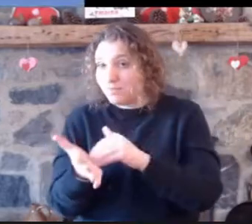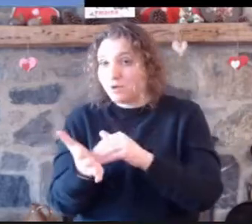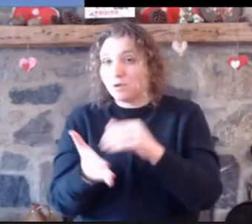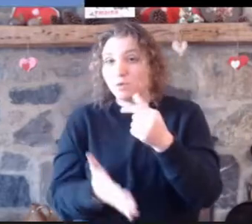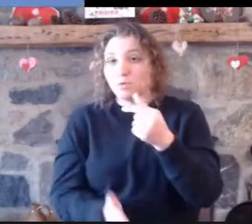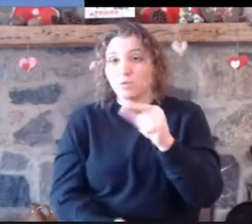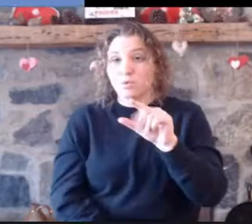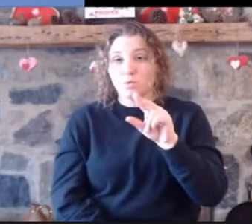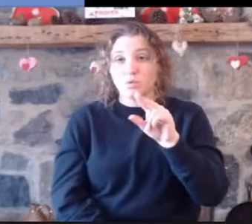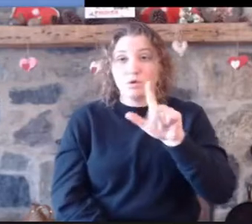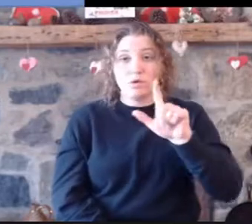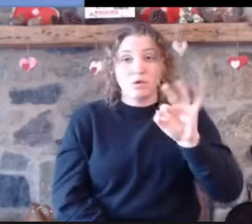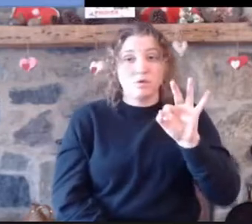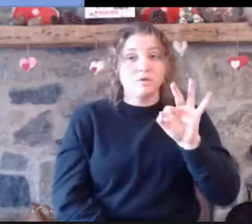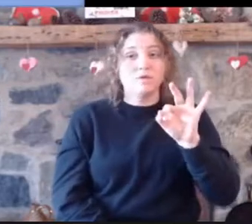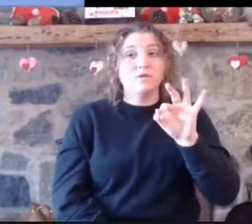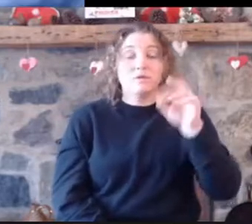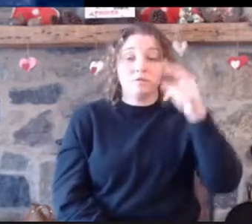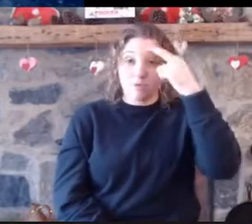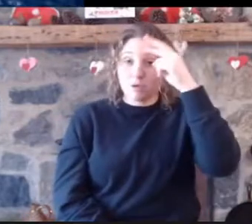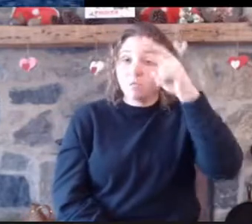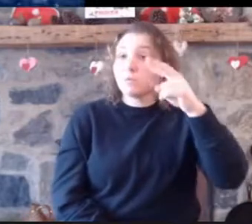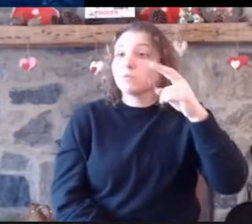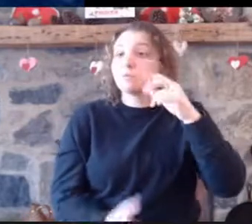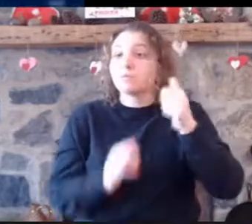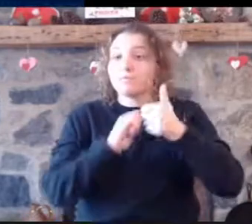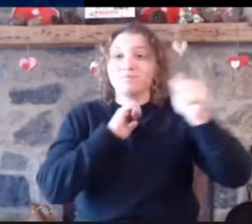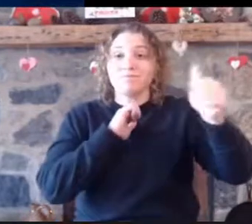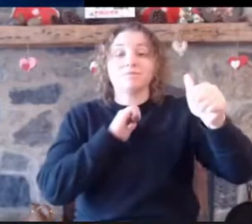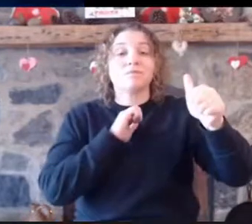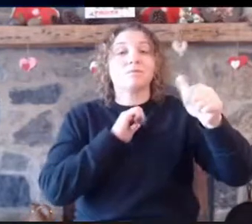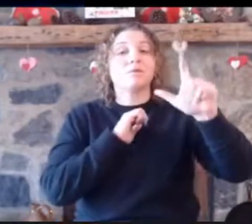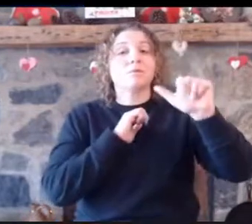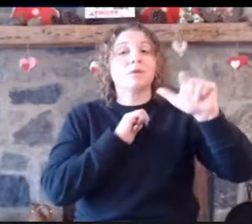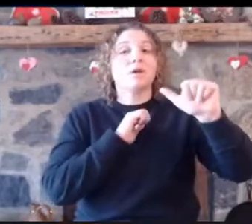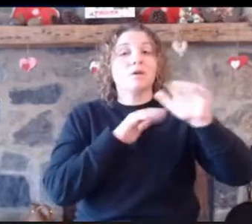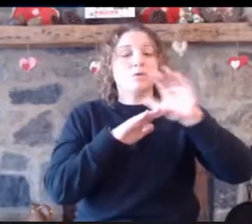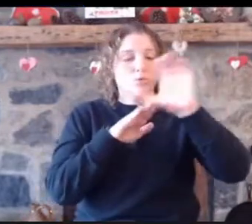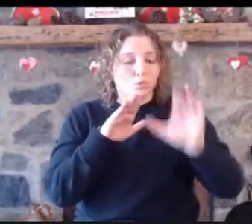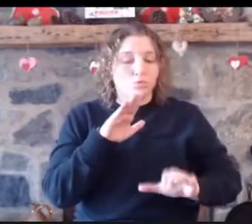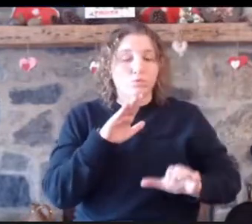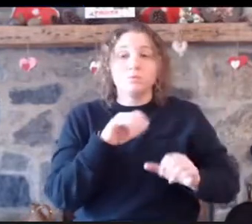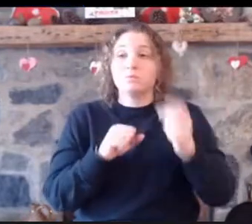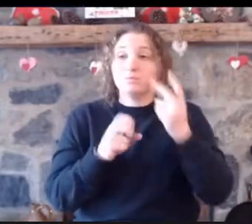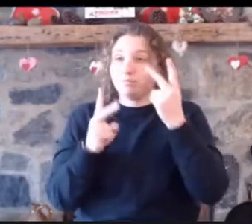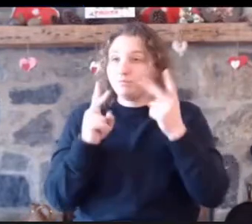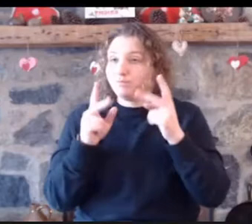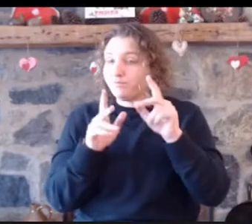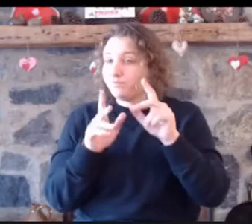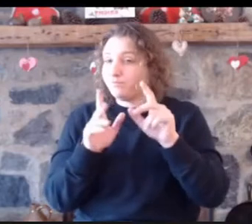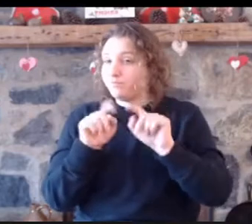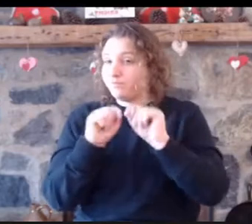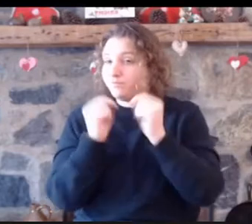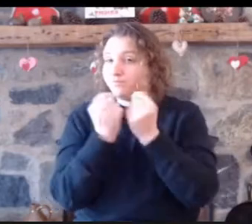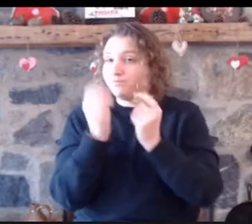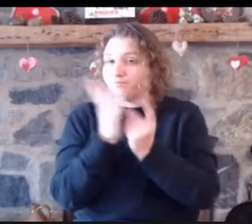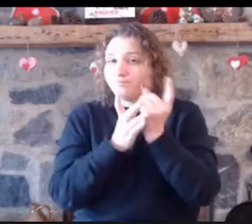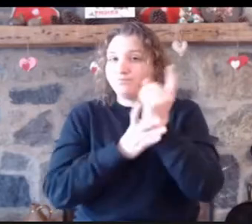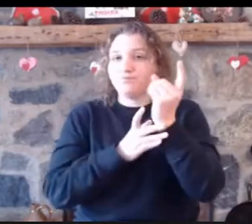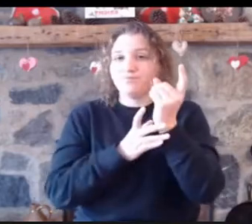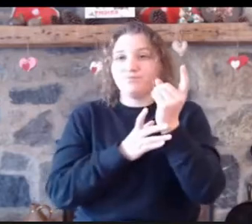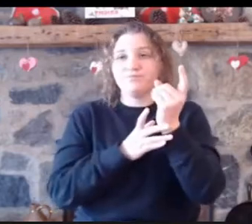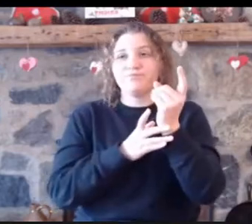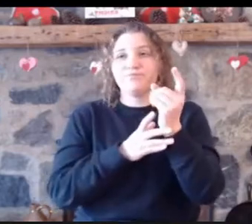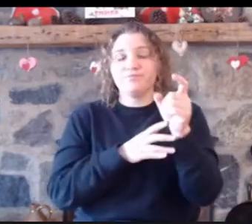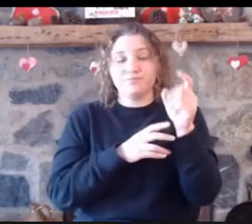Mexico, 100 miles off the coast of Louisiana. Her team has developed the electronic lure to mimic